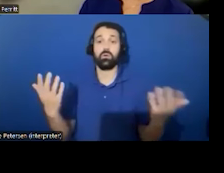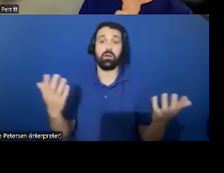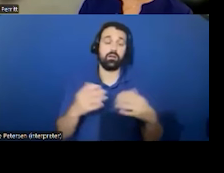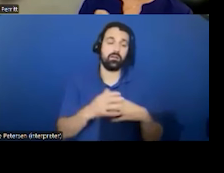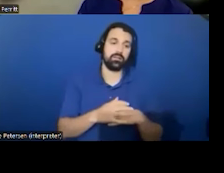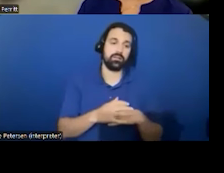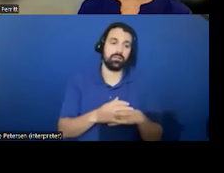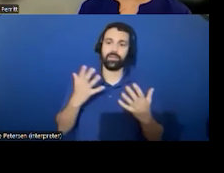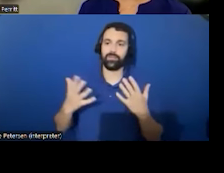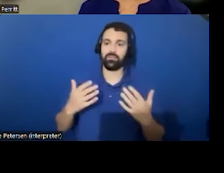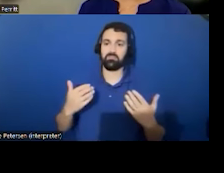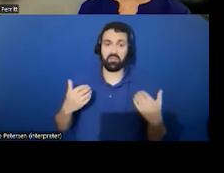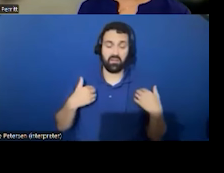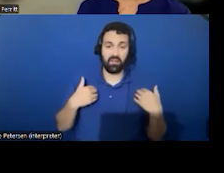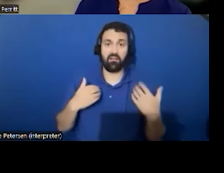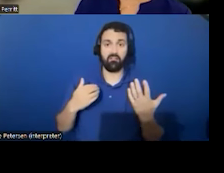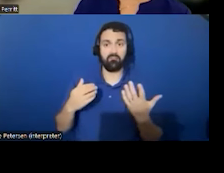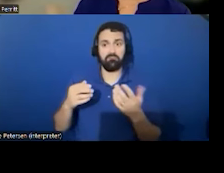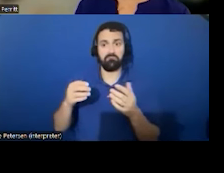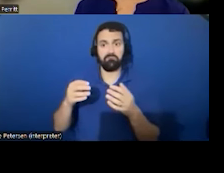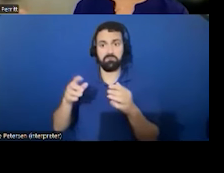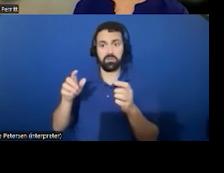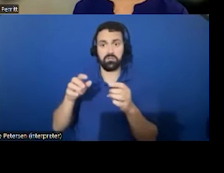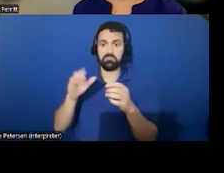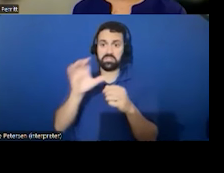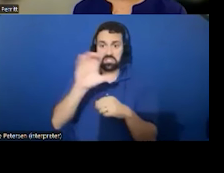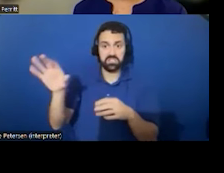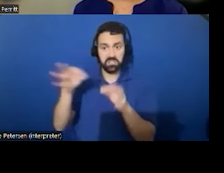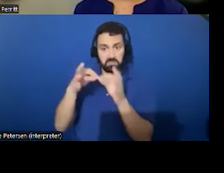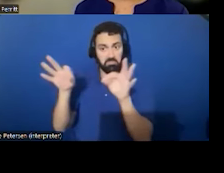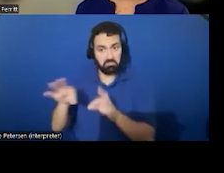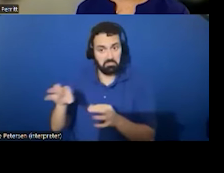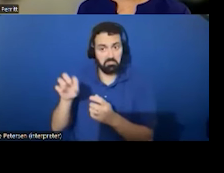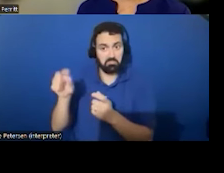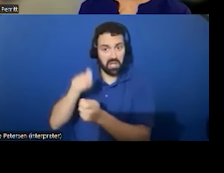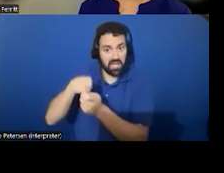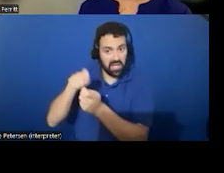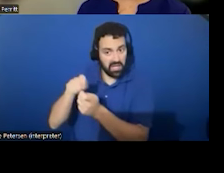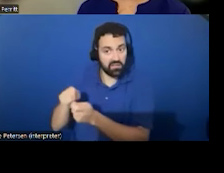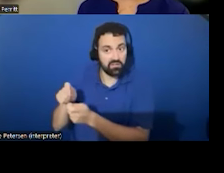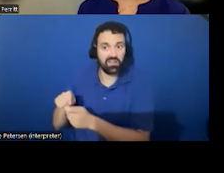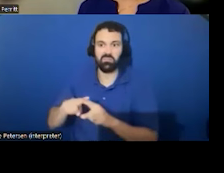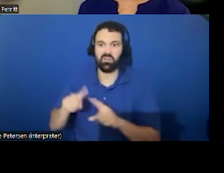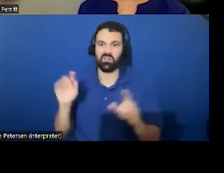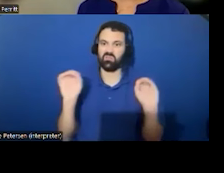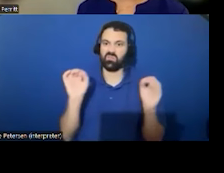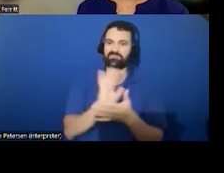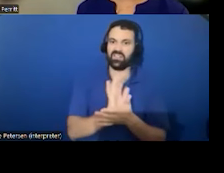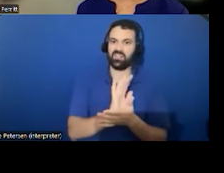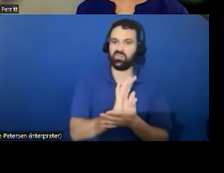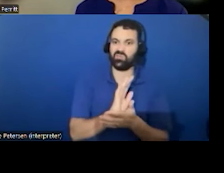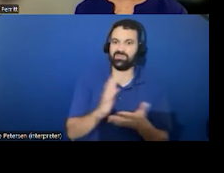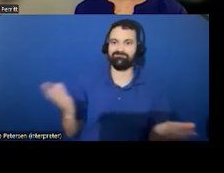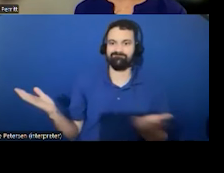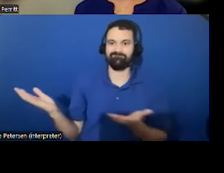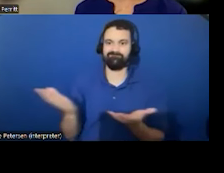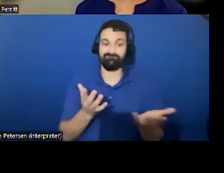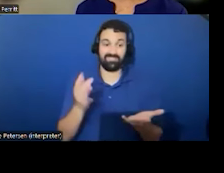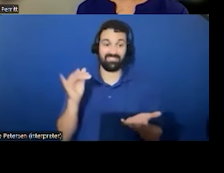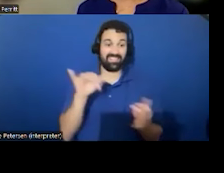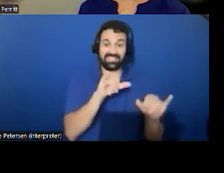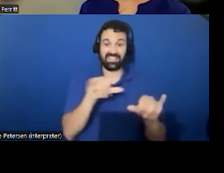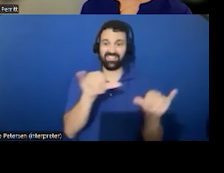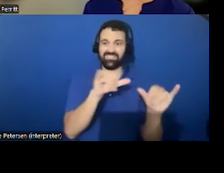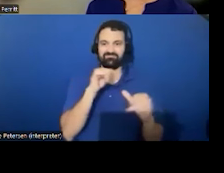includes accurate closed captioning, but the product doesn't have any video. So in that case, that standard would not be applicable to that